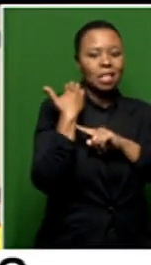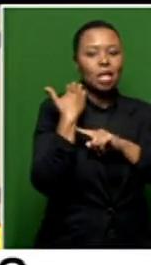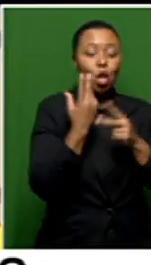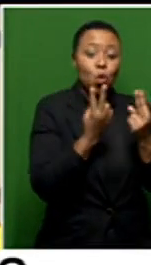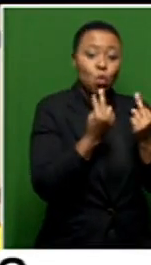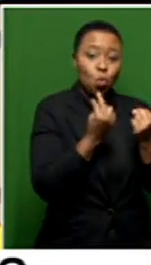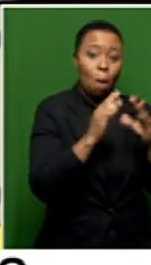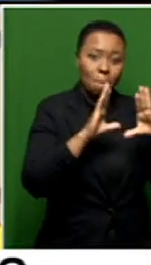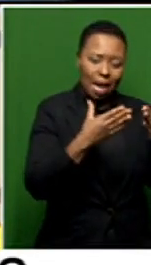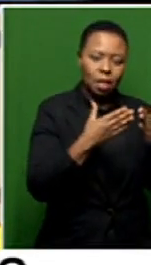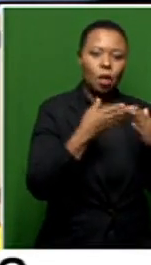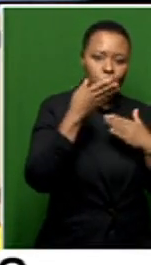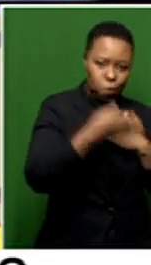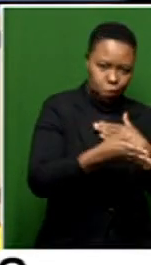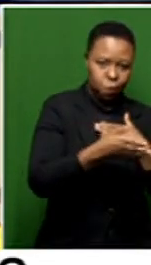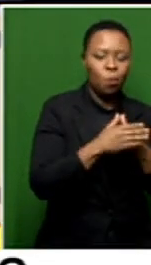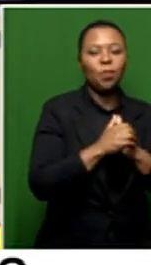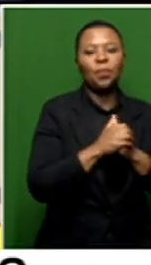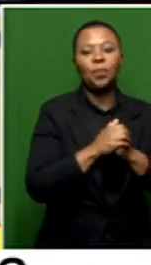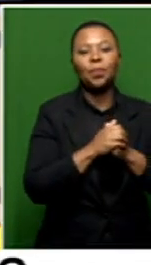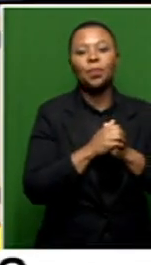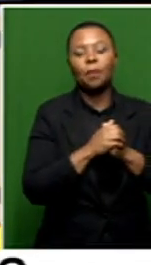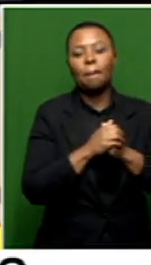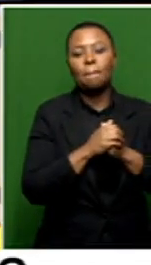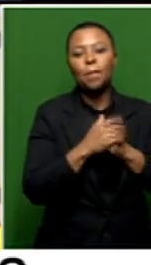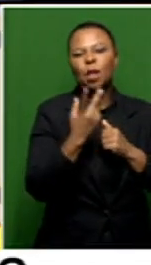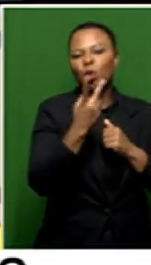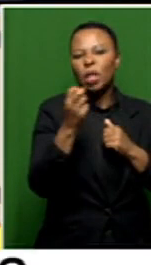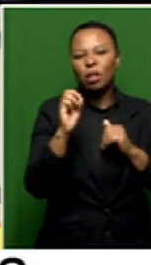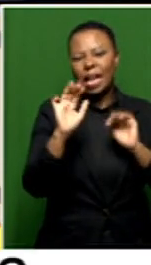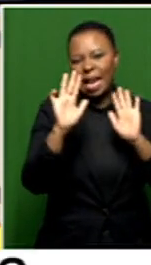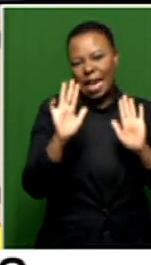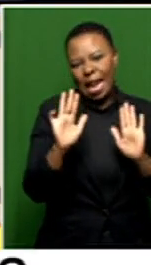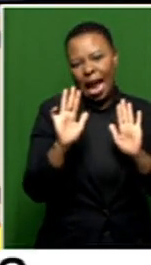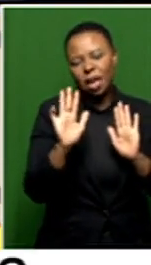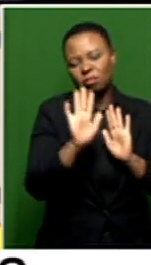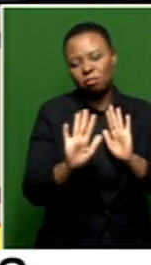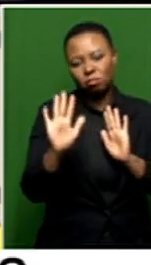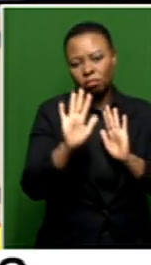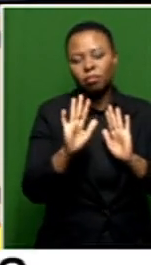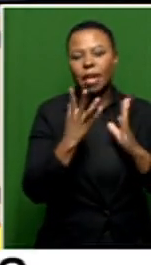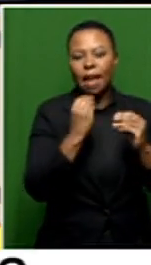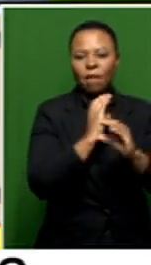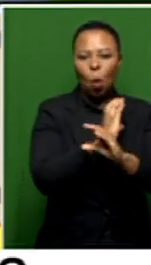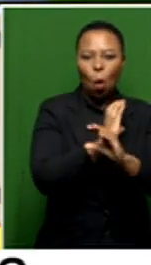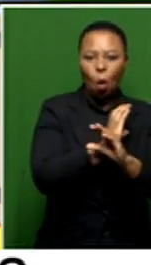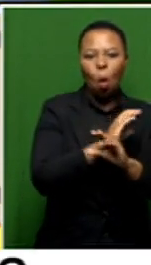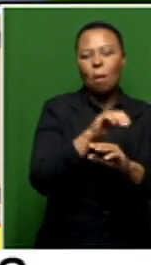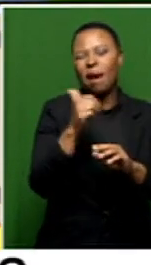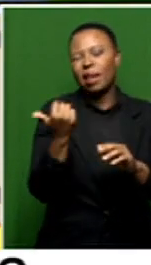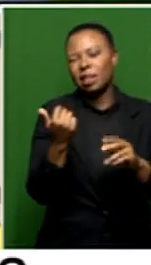on board. And in 2009, there was COPE, and